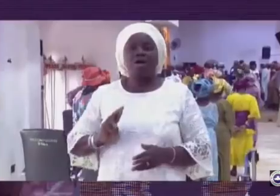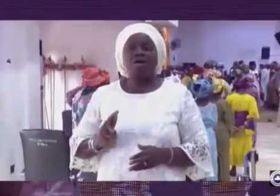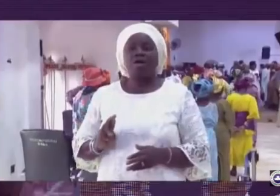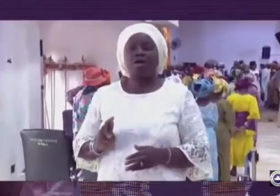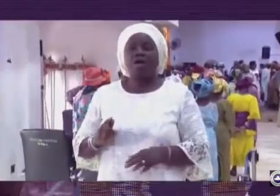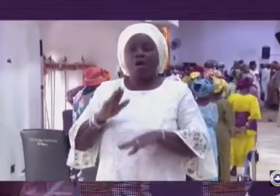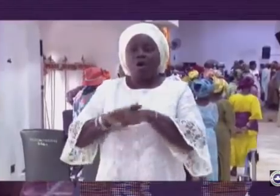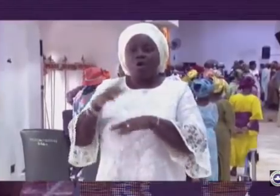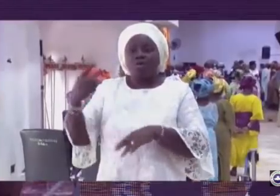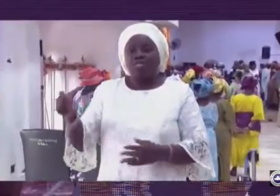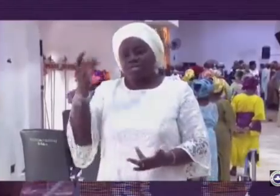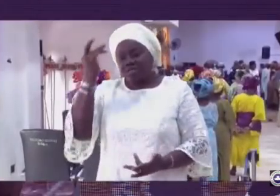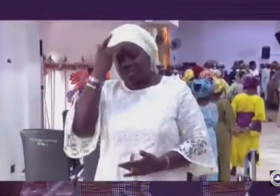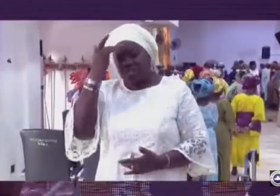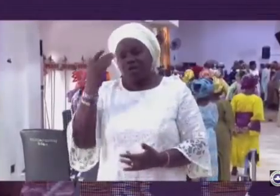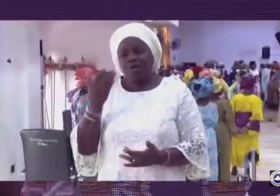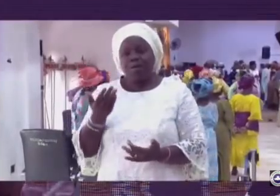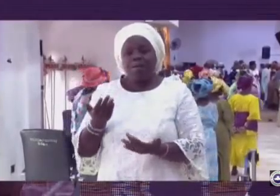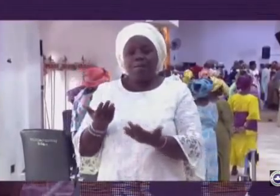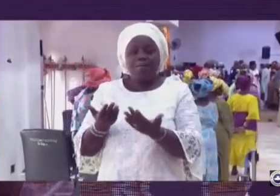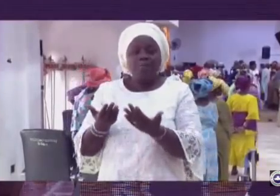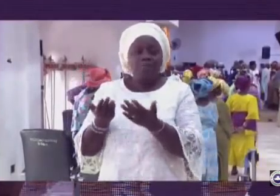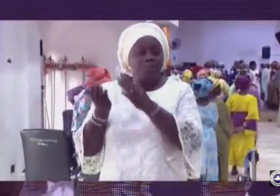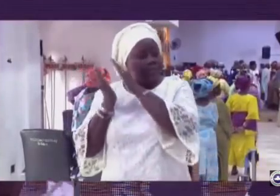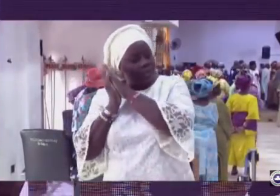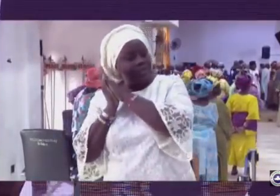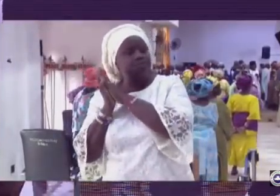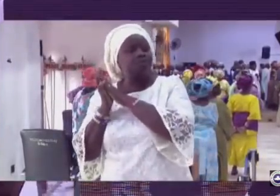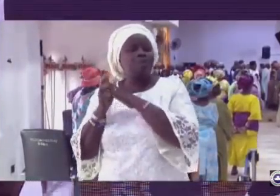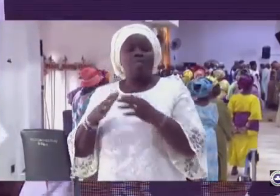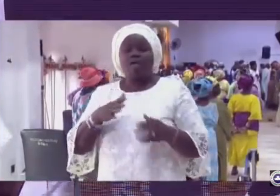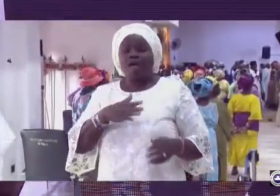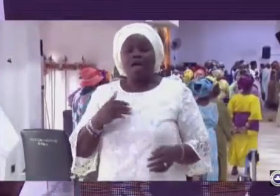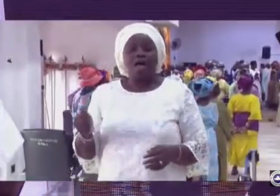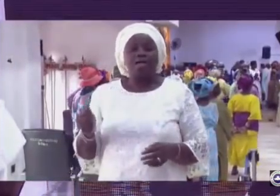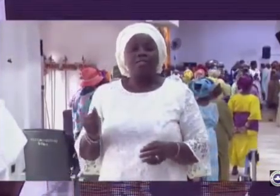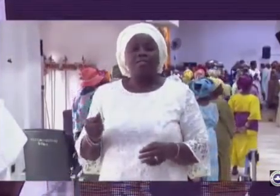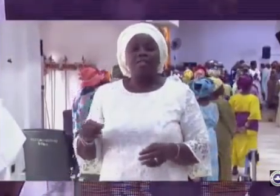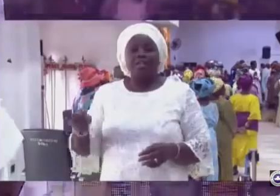And I told her that I have a God who can reverse the irreversible.